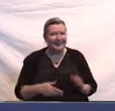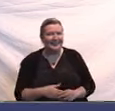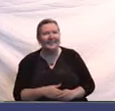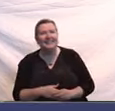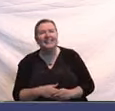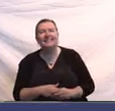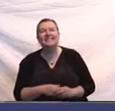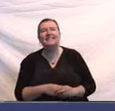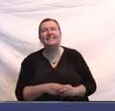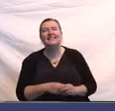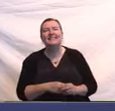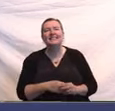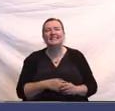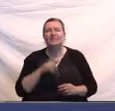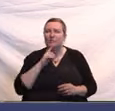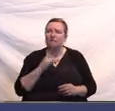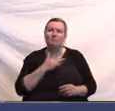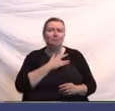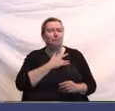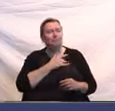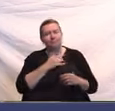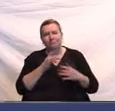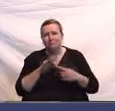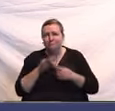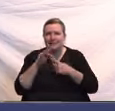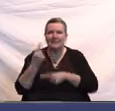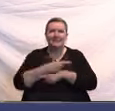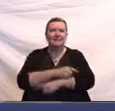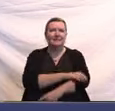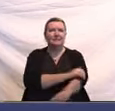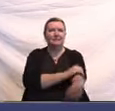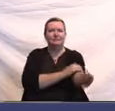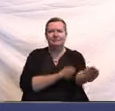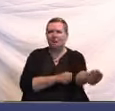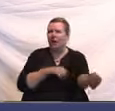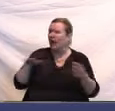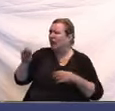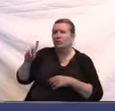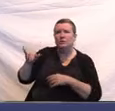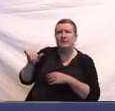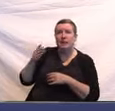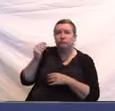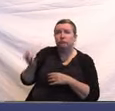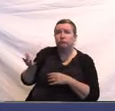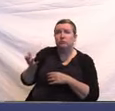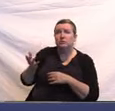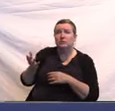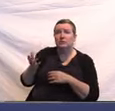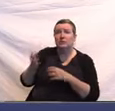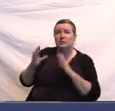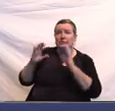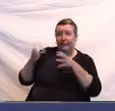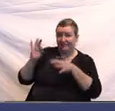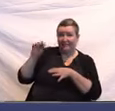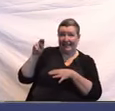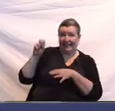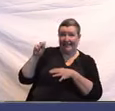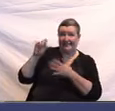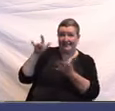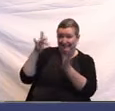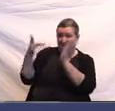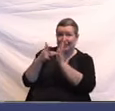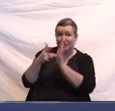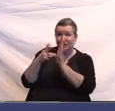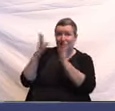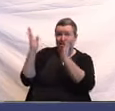really special. Judy, with one section of fans that are unrelated to either school, sitting in the middle of them. We assumed that was just